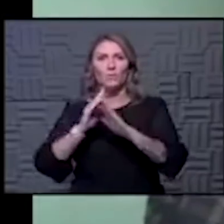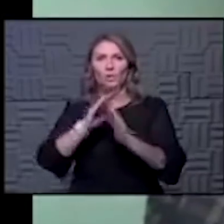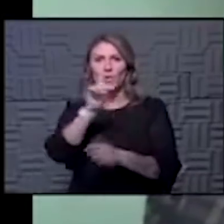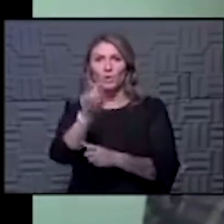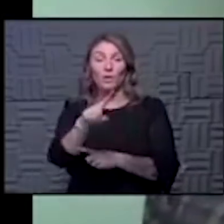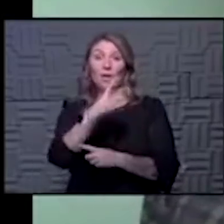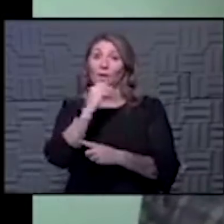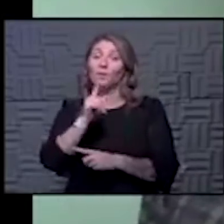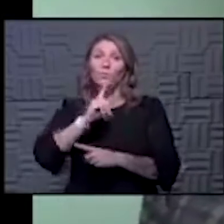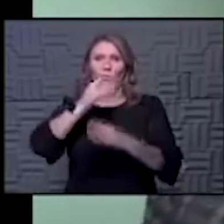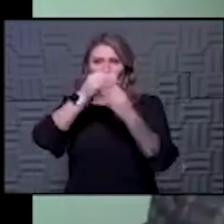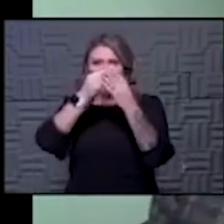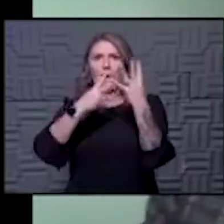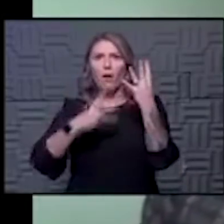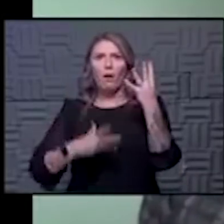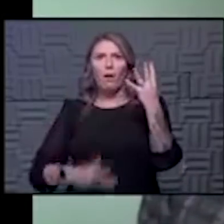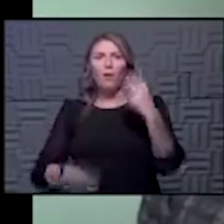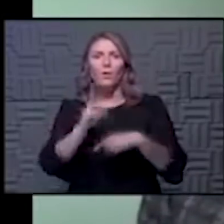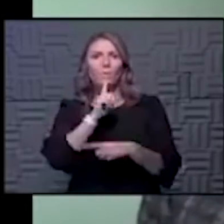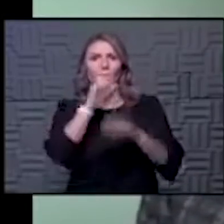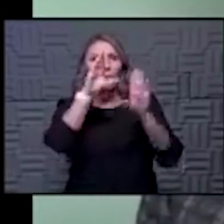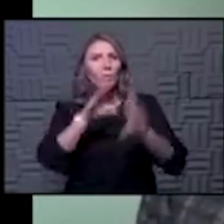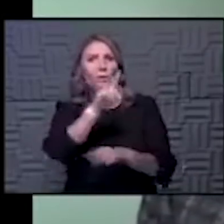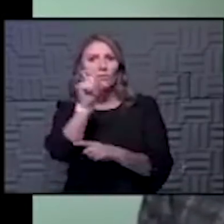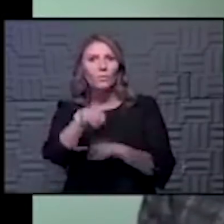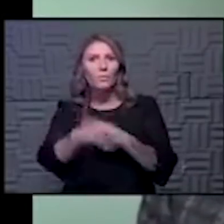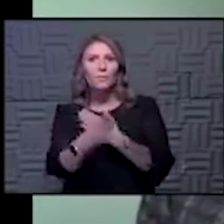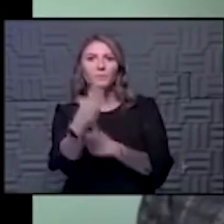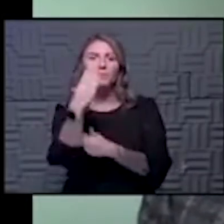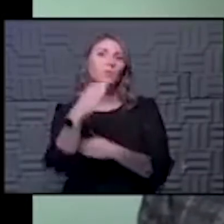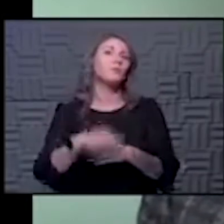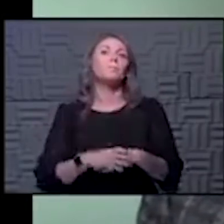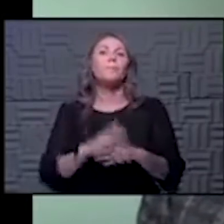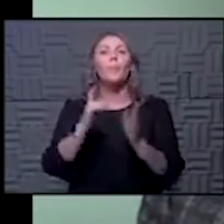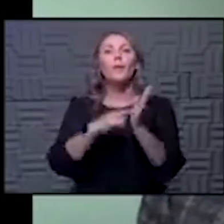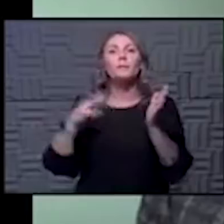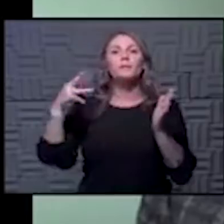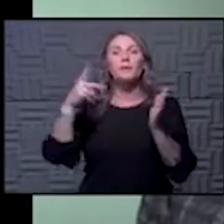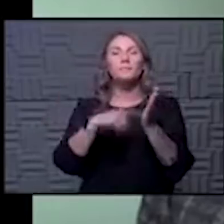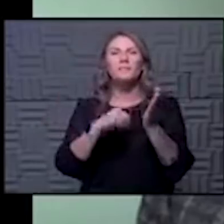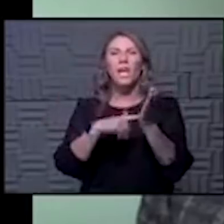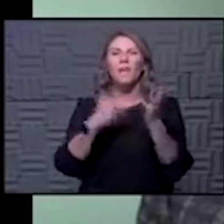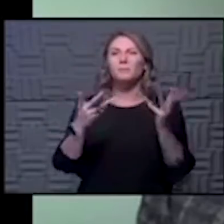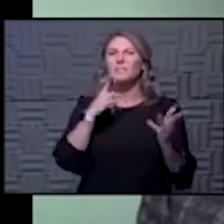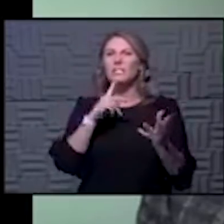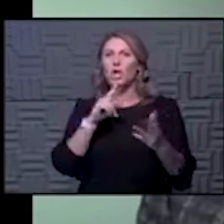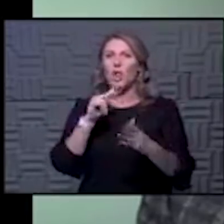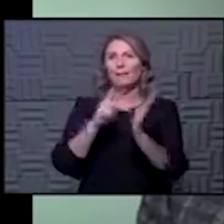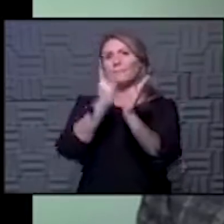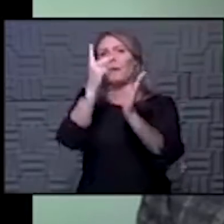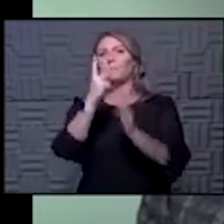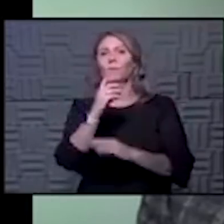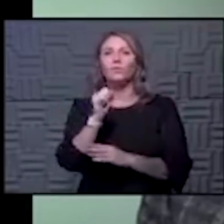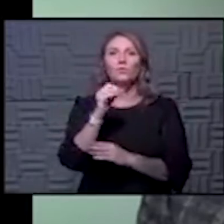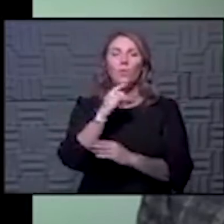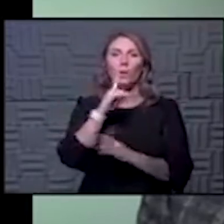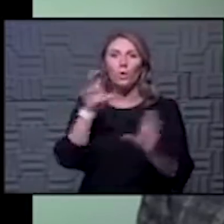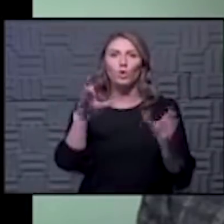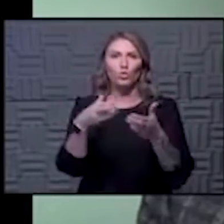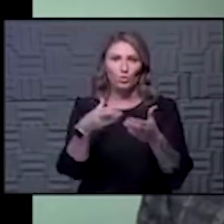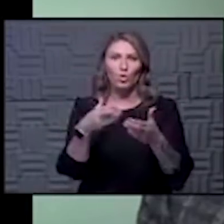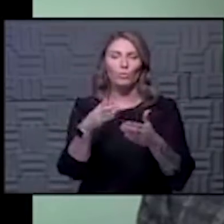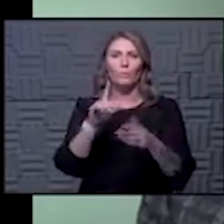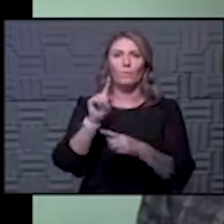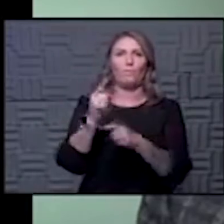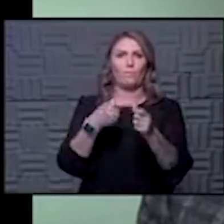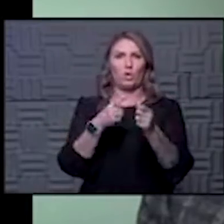Yes, and they are really flooding us with some excellent questions this morning. So, and sometimes they are overlapping. So I'm going to group some of them when I can. First